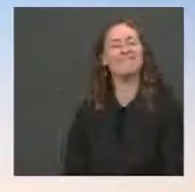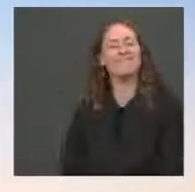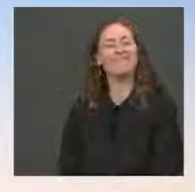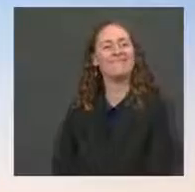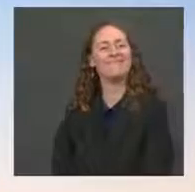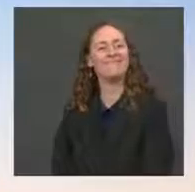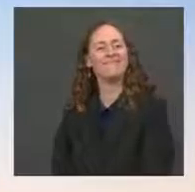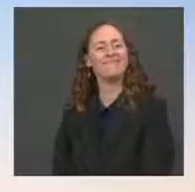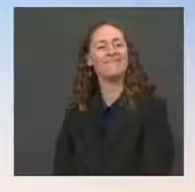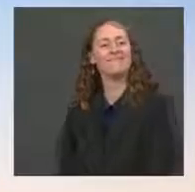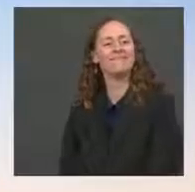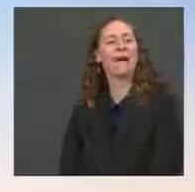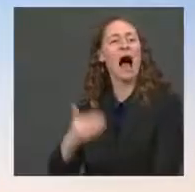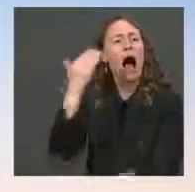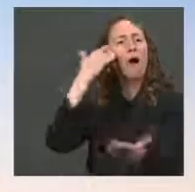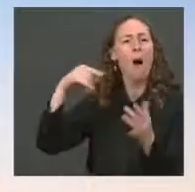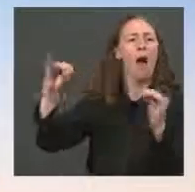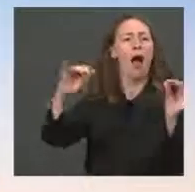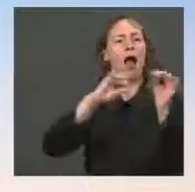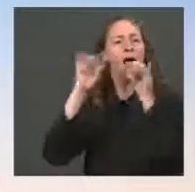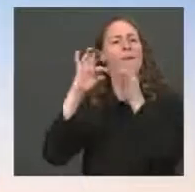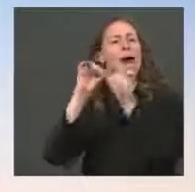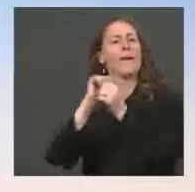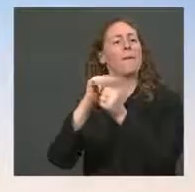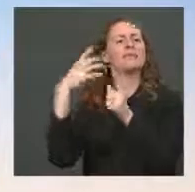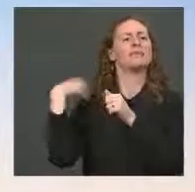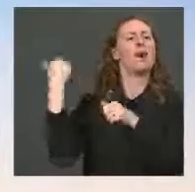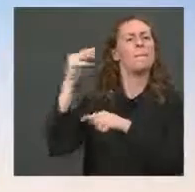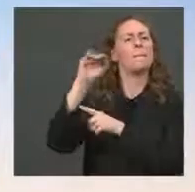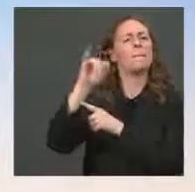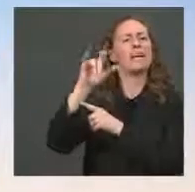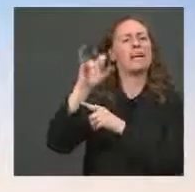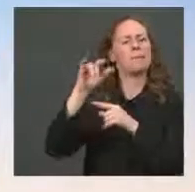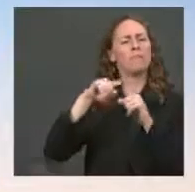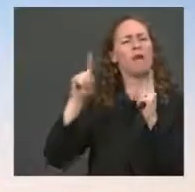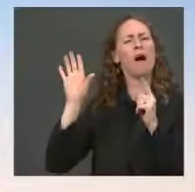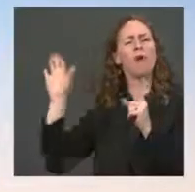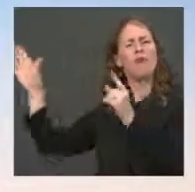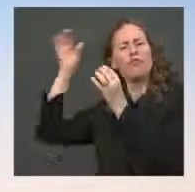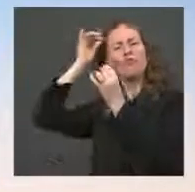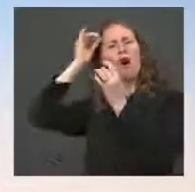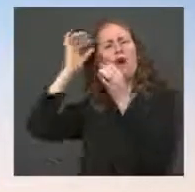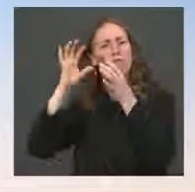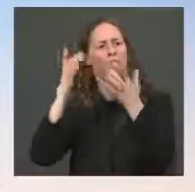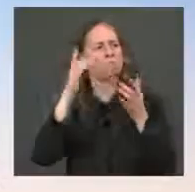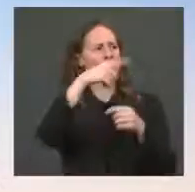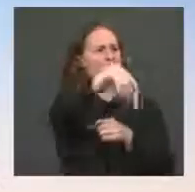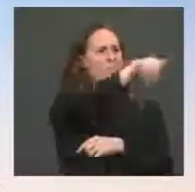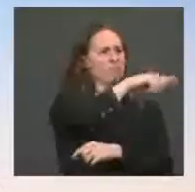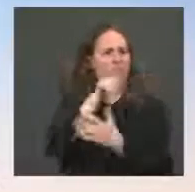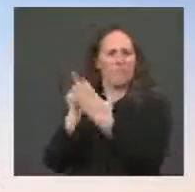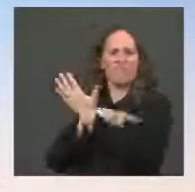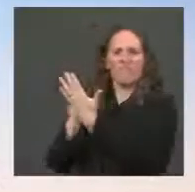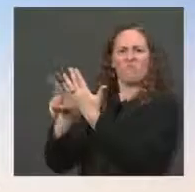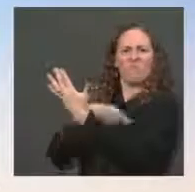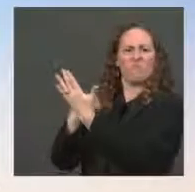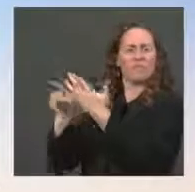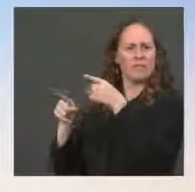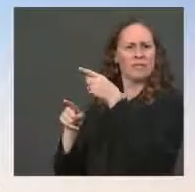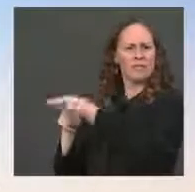what is the president's response to this criticism that the chairman of the Joint Chiefs exceeded his authority,